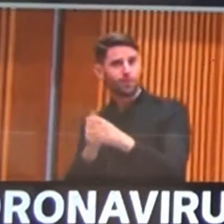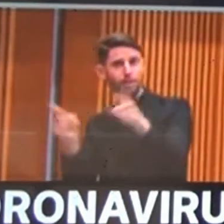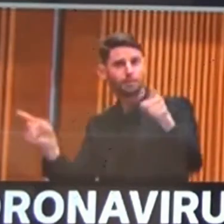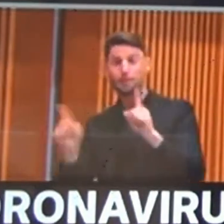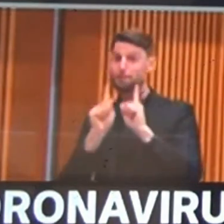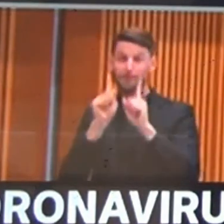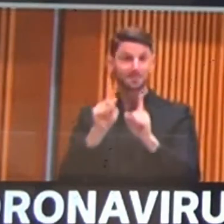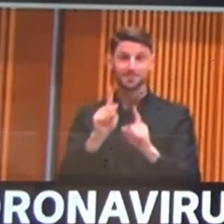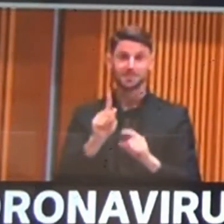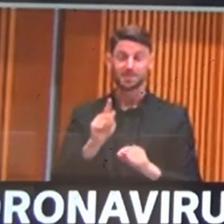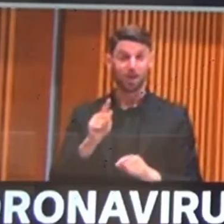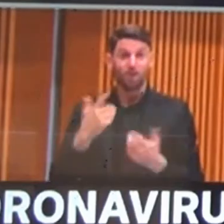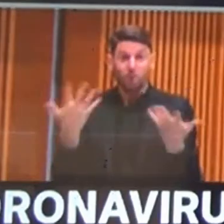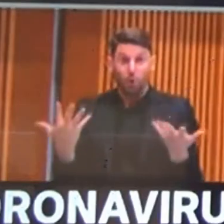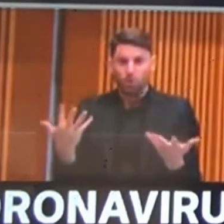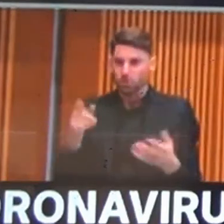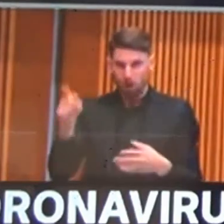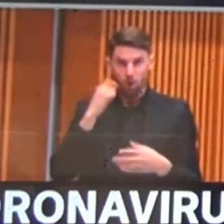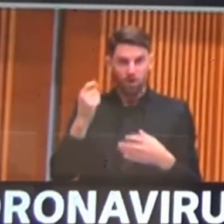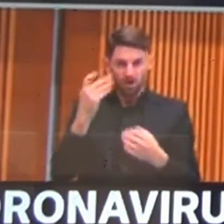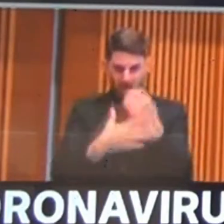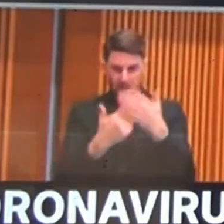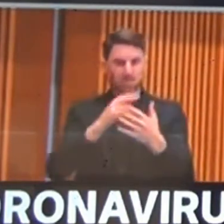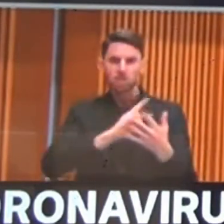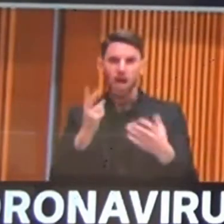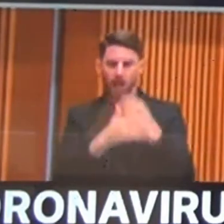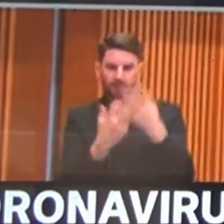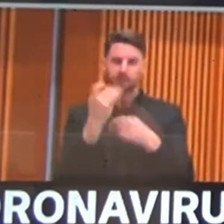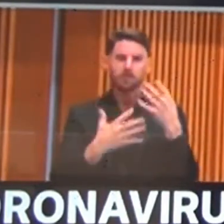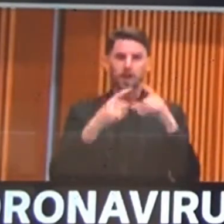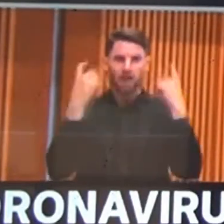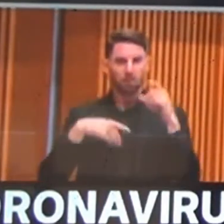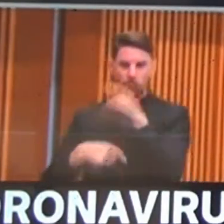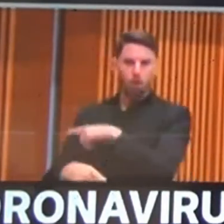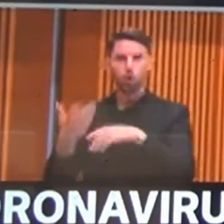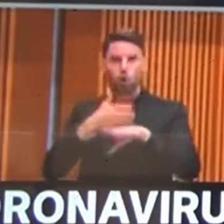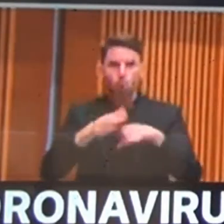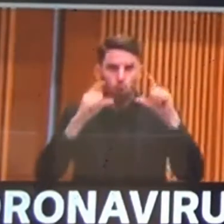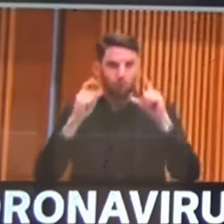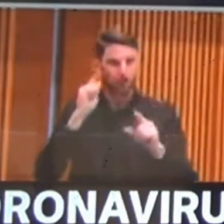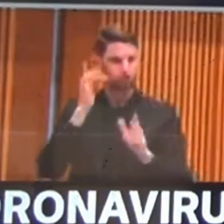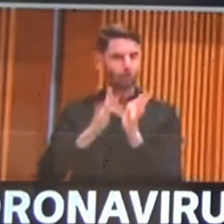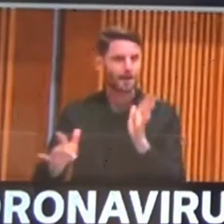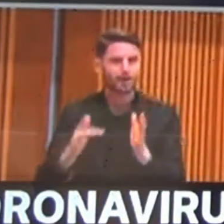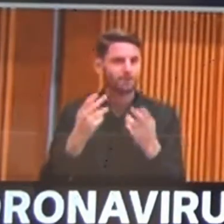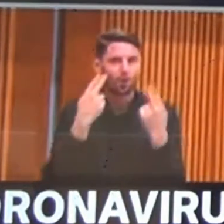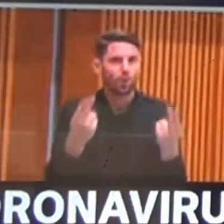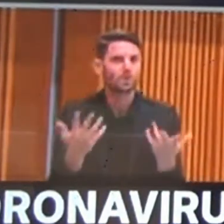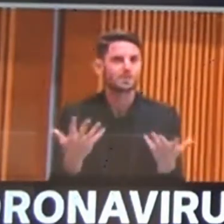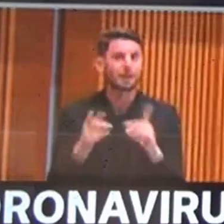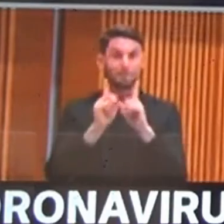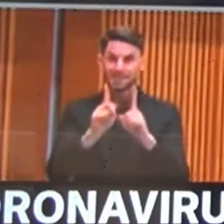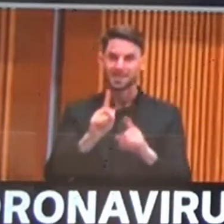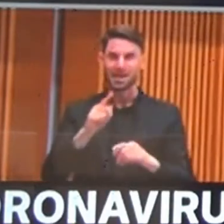we will seek, and in an environment that is the world global infrastructure around this, it's always going to be